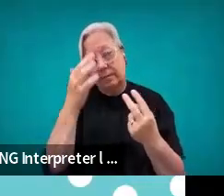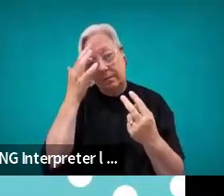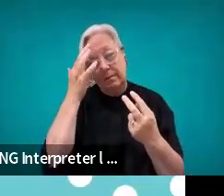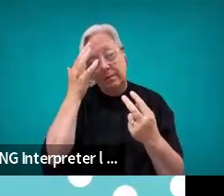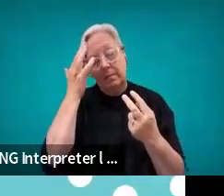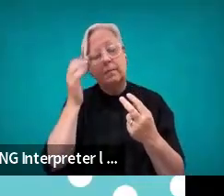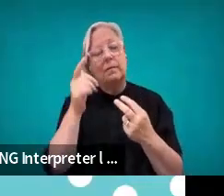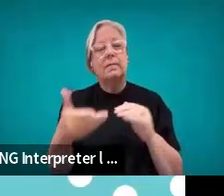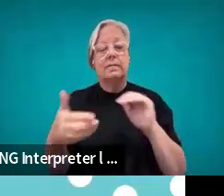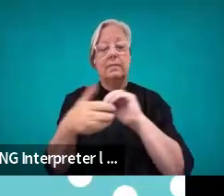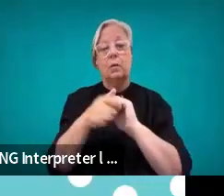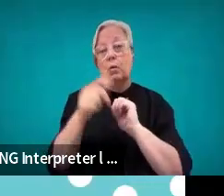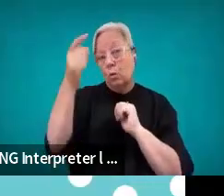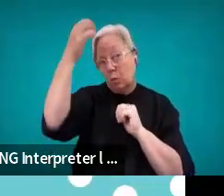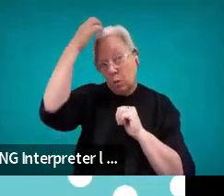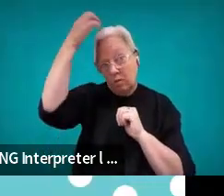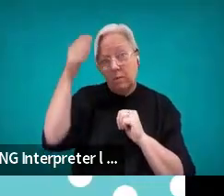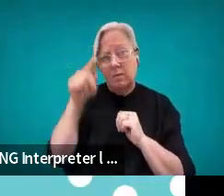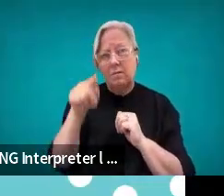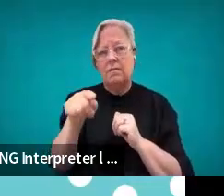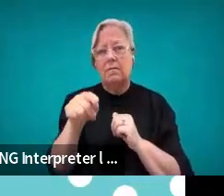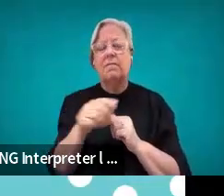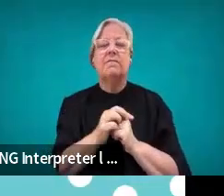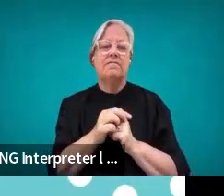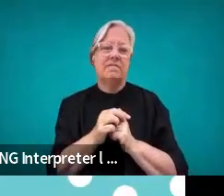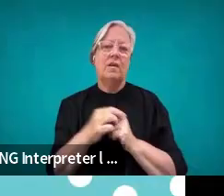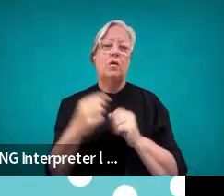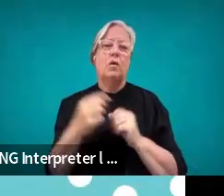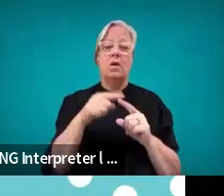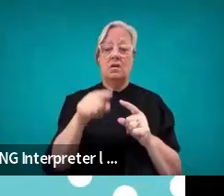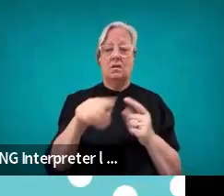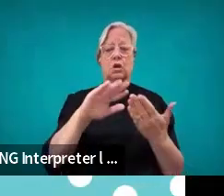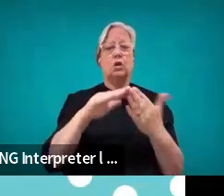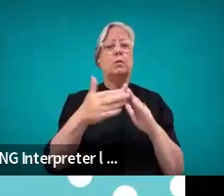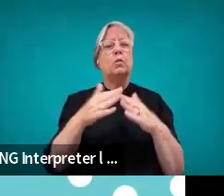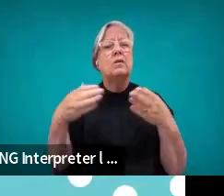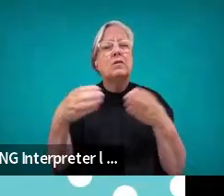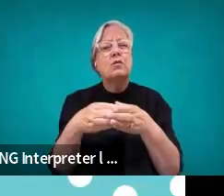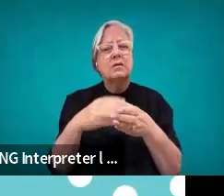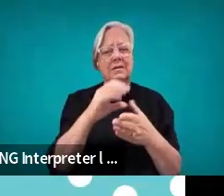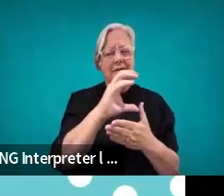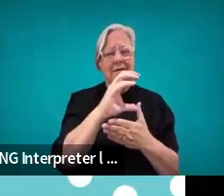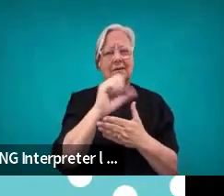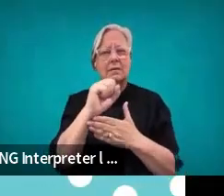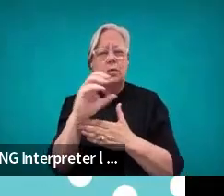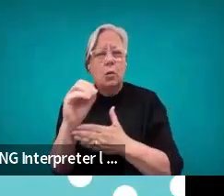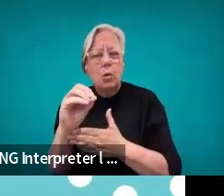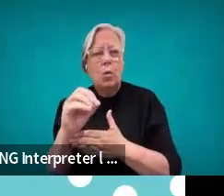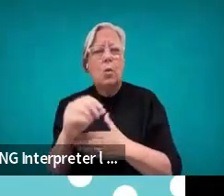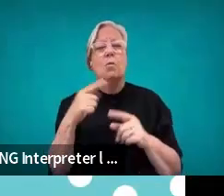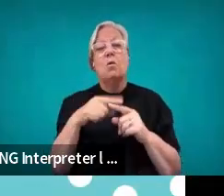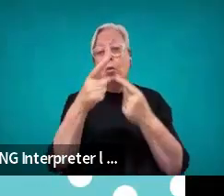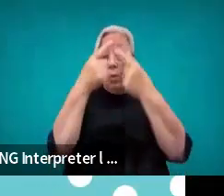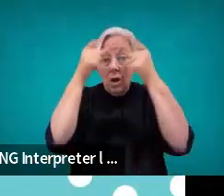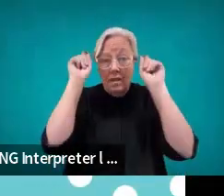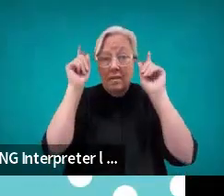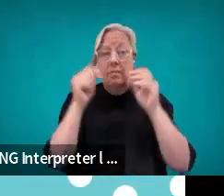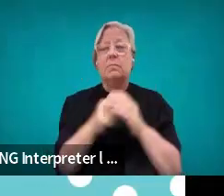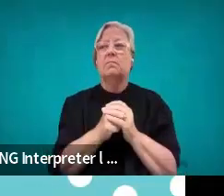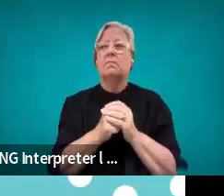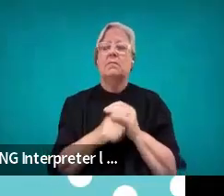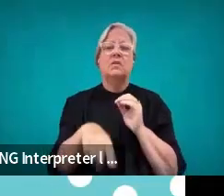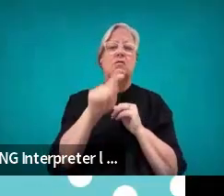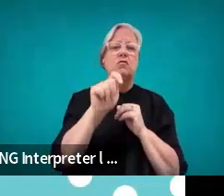partnership with government and, as mentioned, civil society, as well as others, including academia, trade